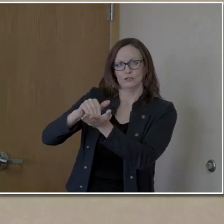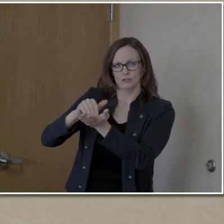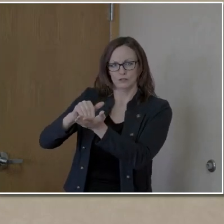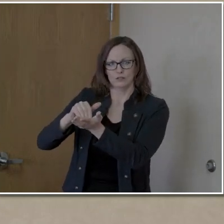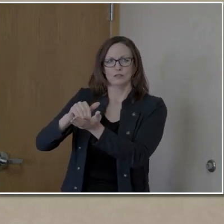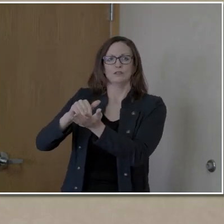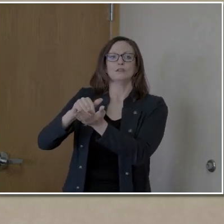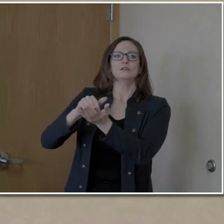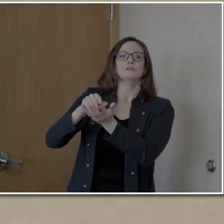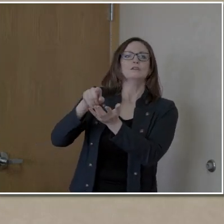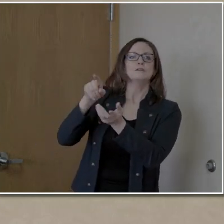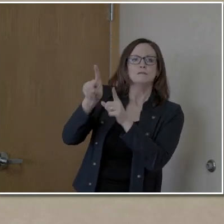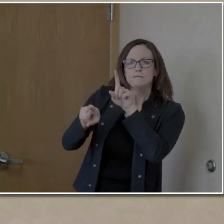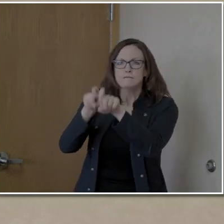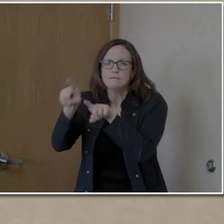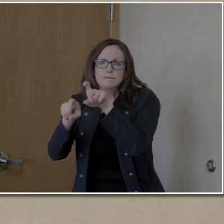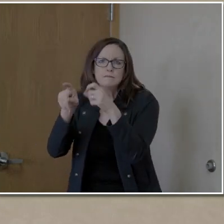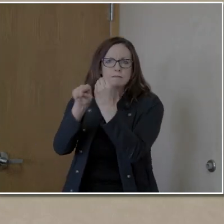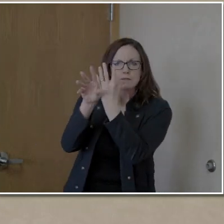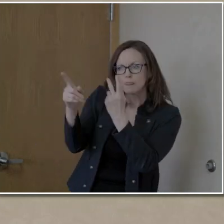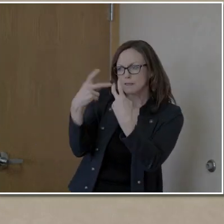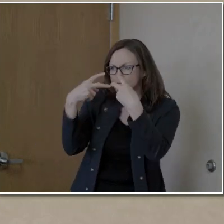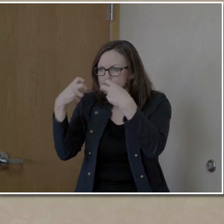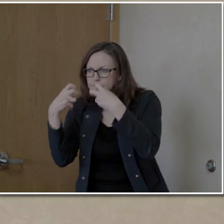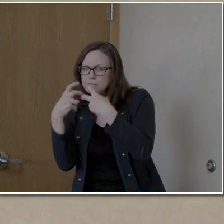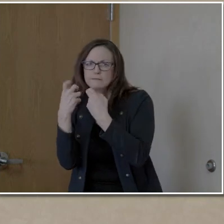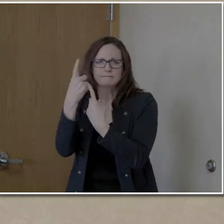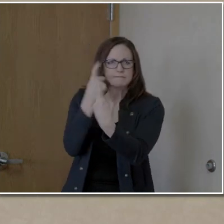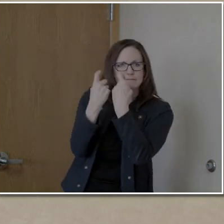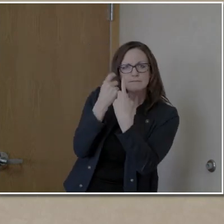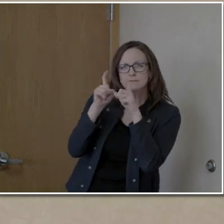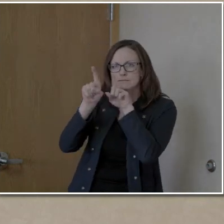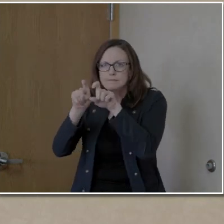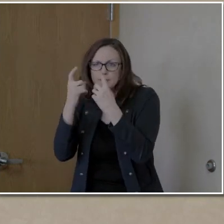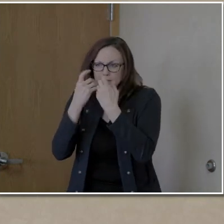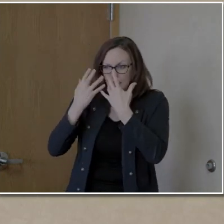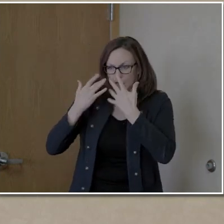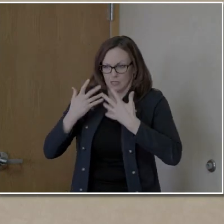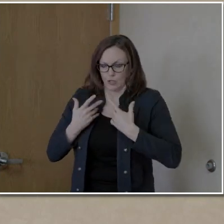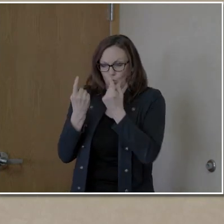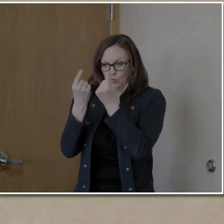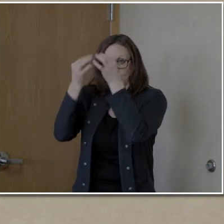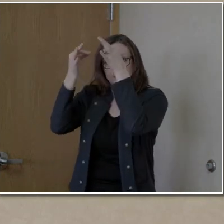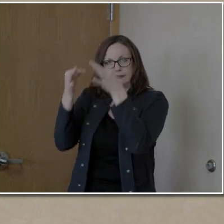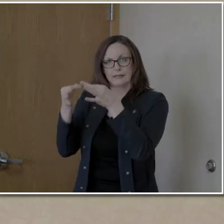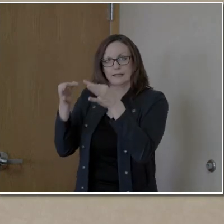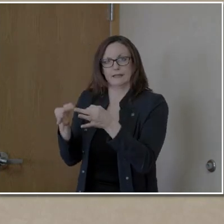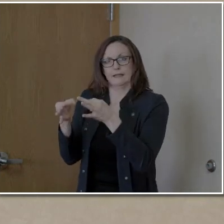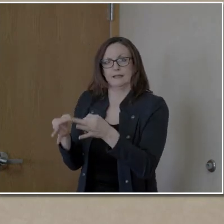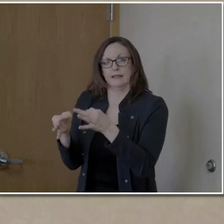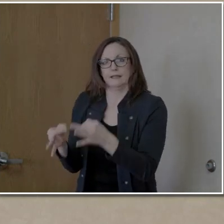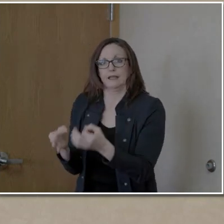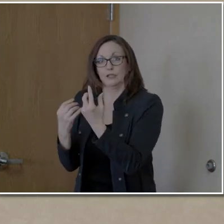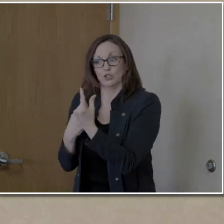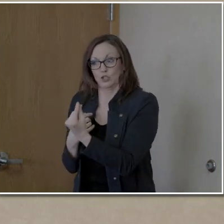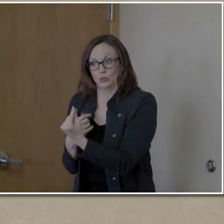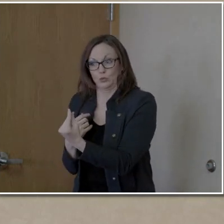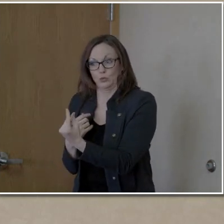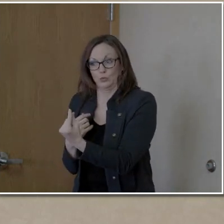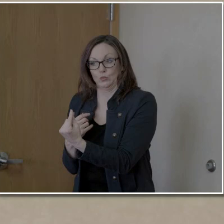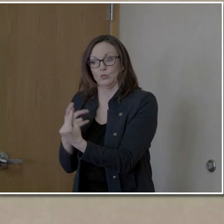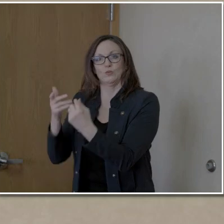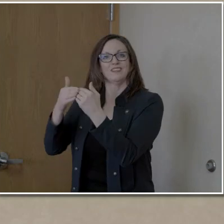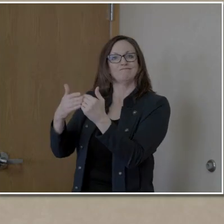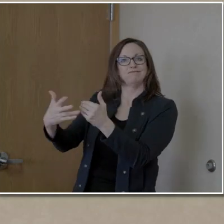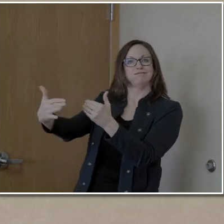out there. But then being a member of the Wisconsin National Guard is like having another family. And so in our family, we also take